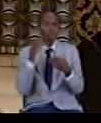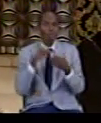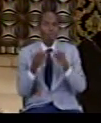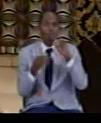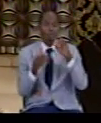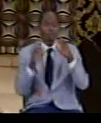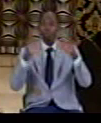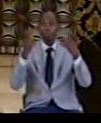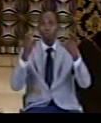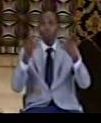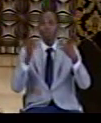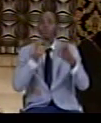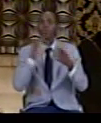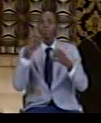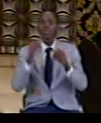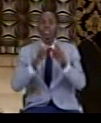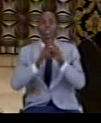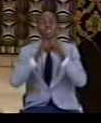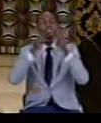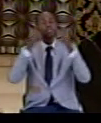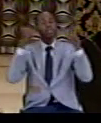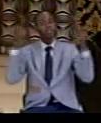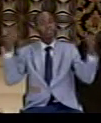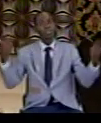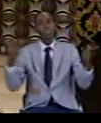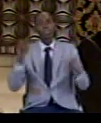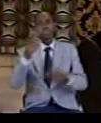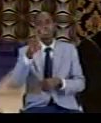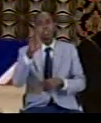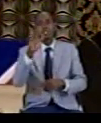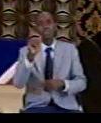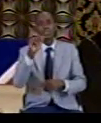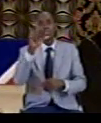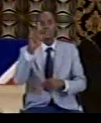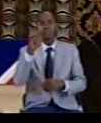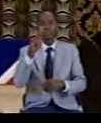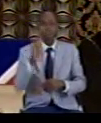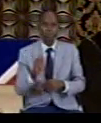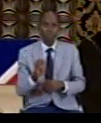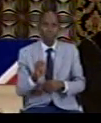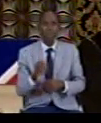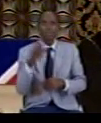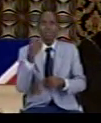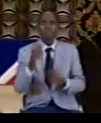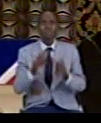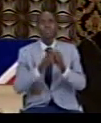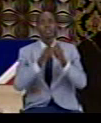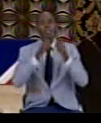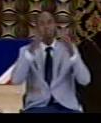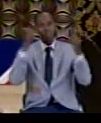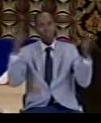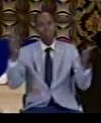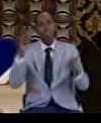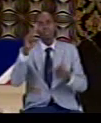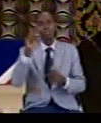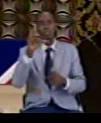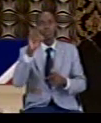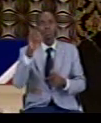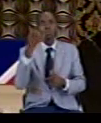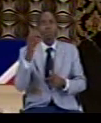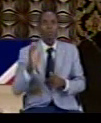Great Value of Our Most Precious Possession. Our most precious